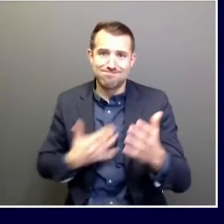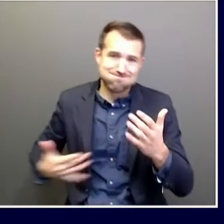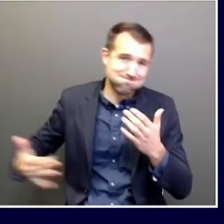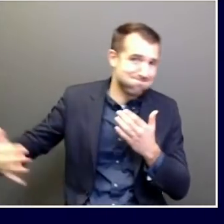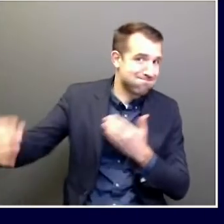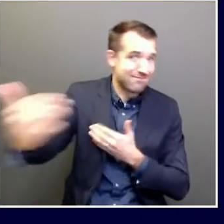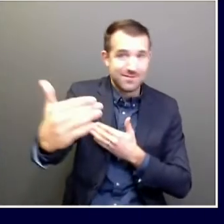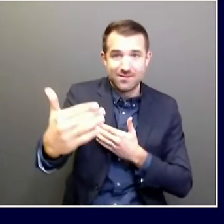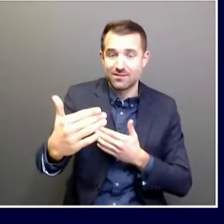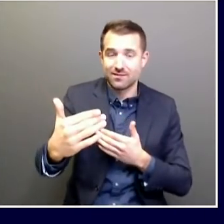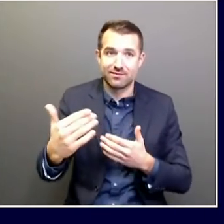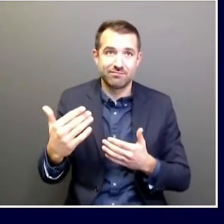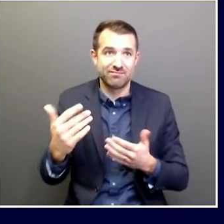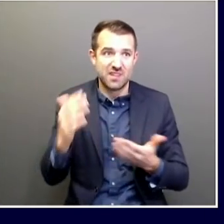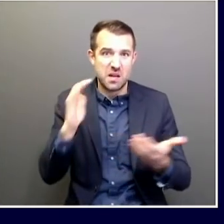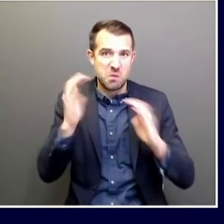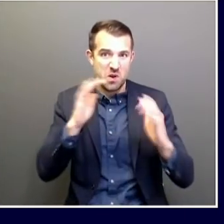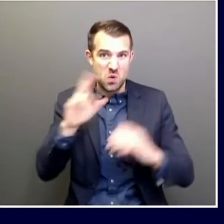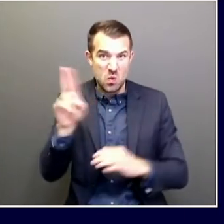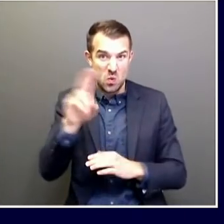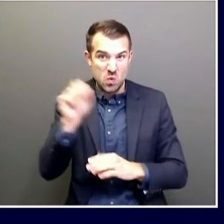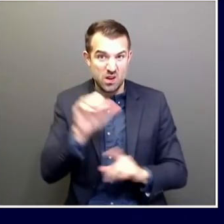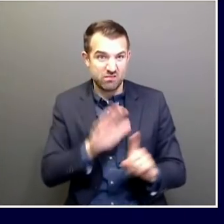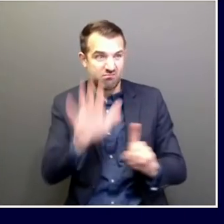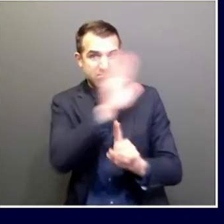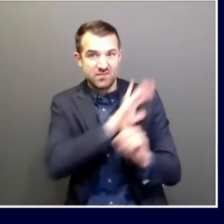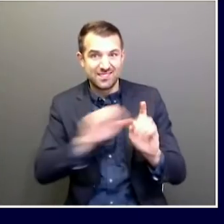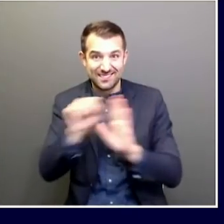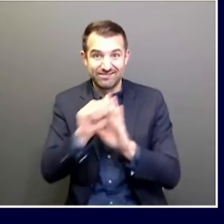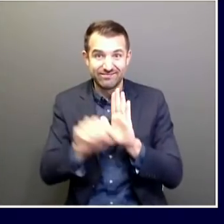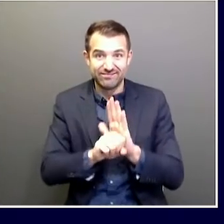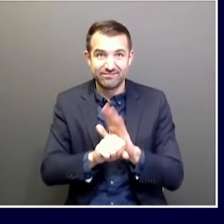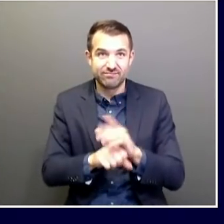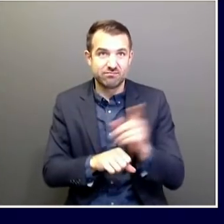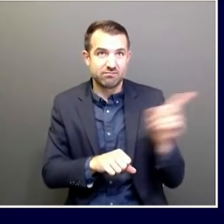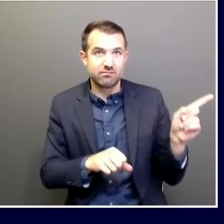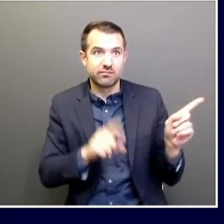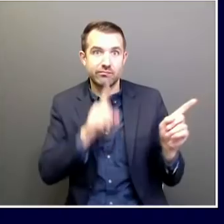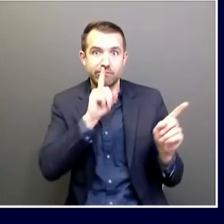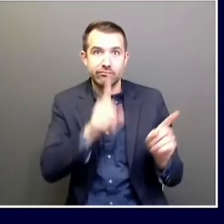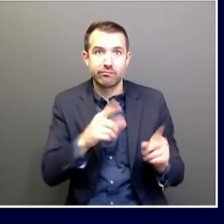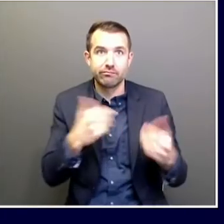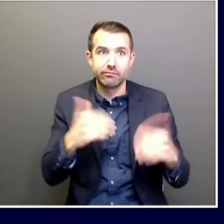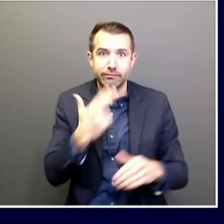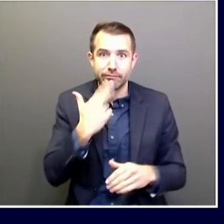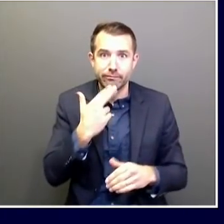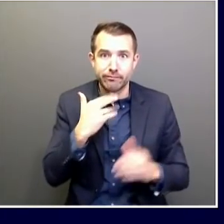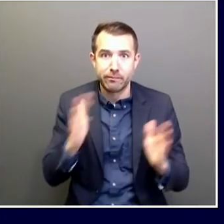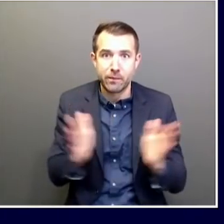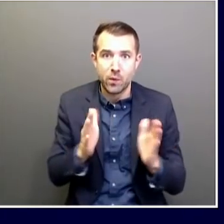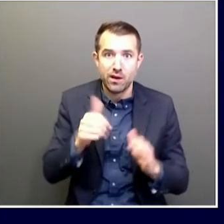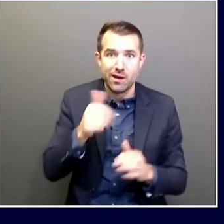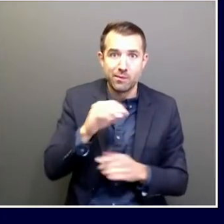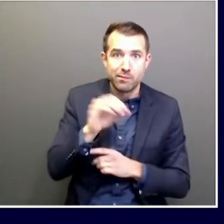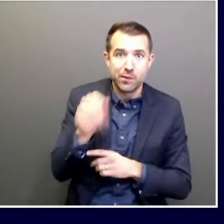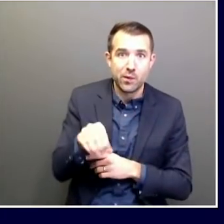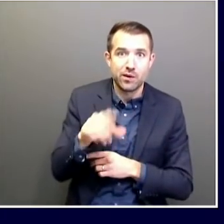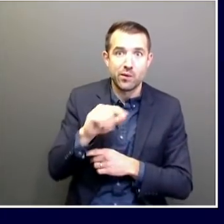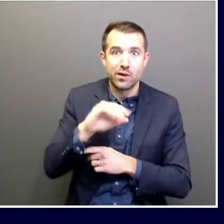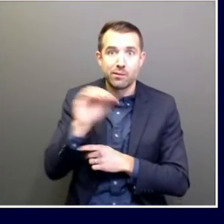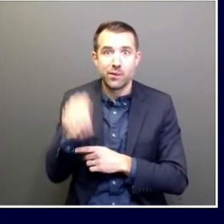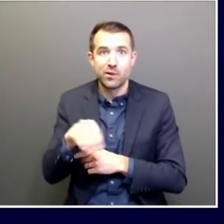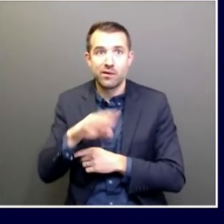hit the population level vaccination milestones, 10% vaccinated, 20%, 40%,